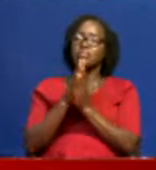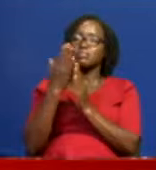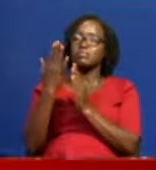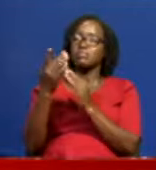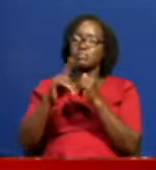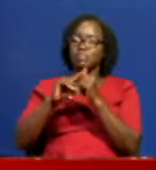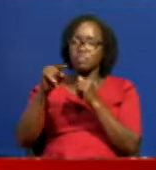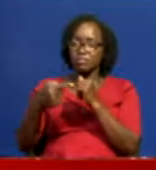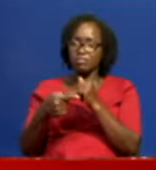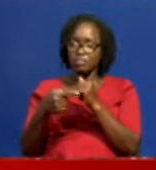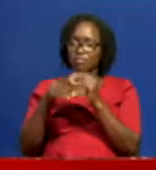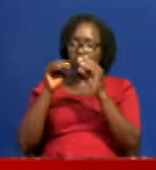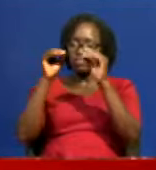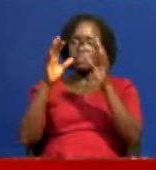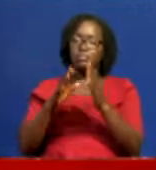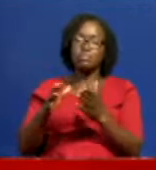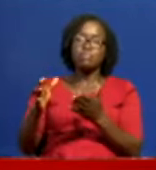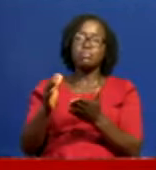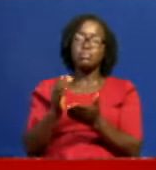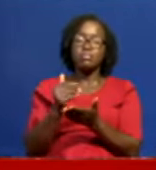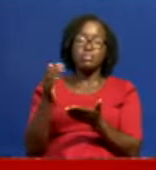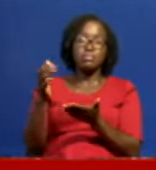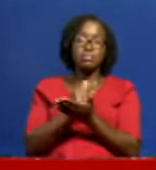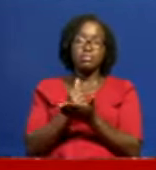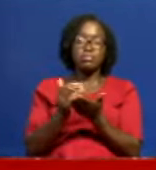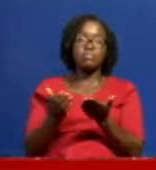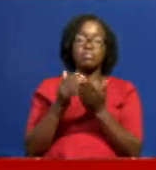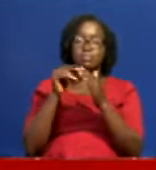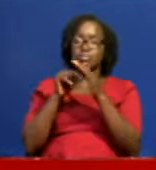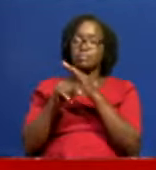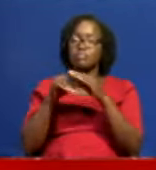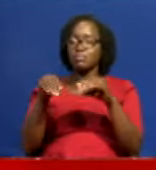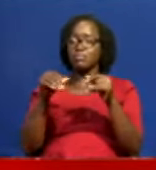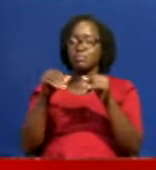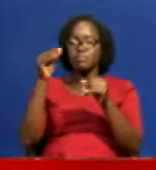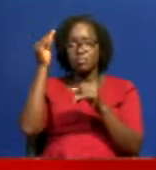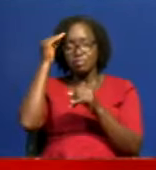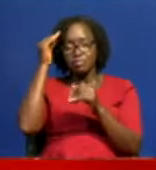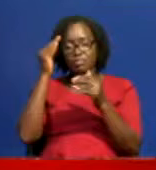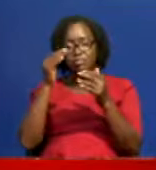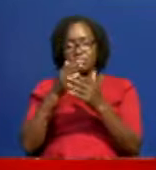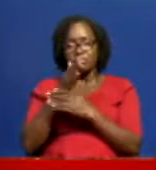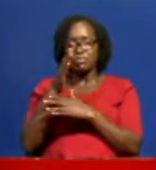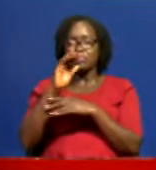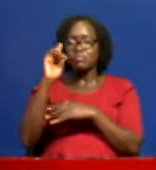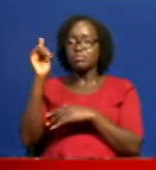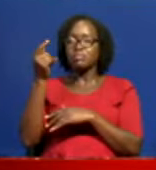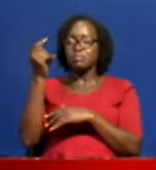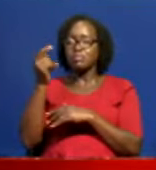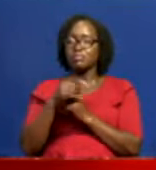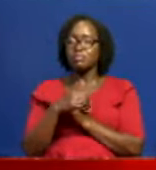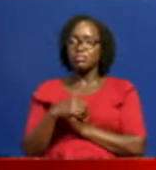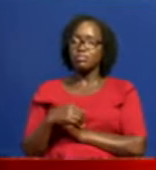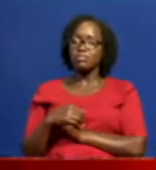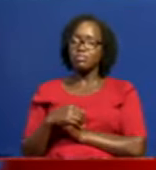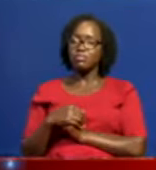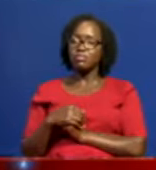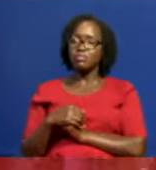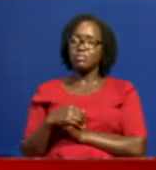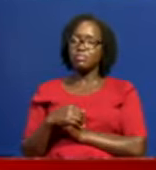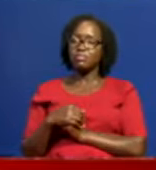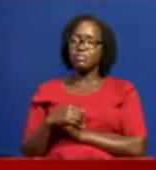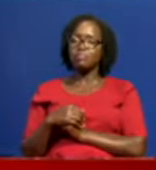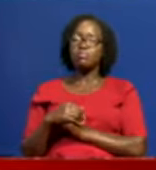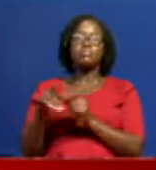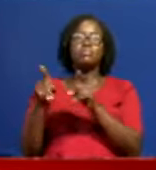56,000 teachers to improve access to quality education throughout Kenya. We have